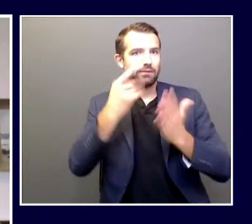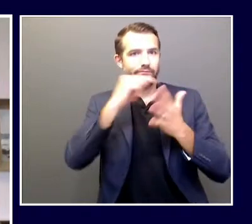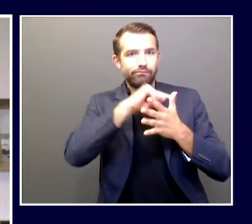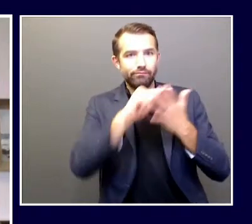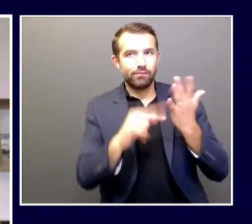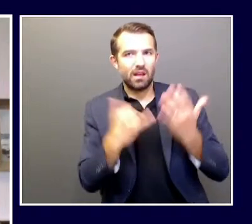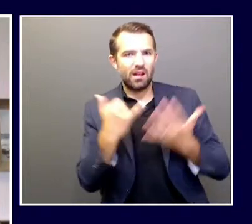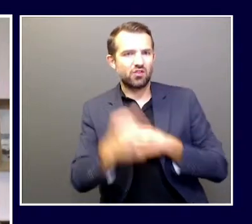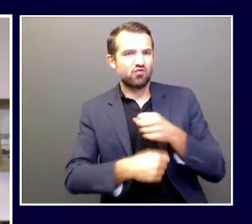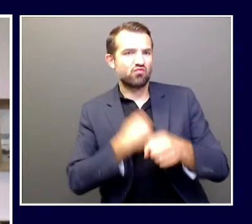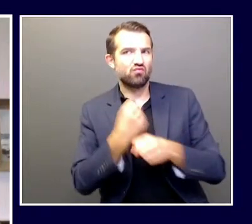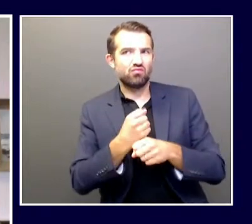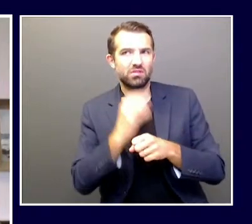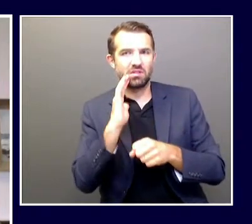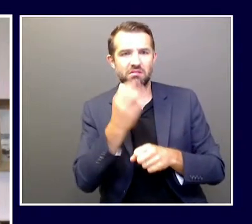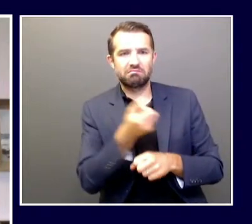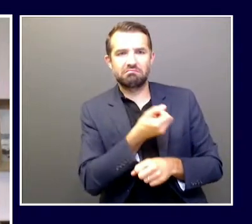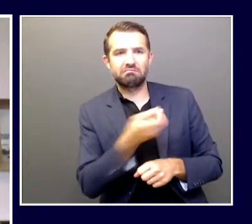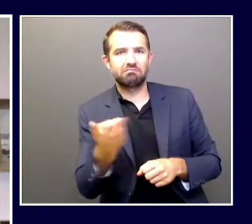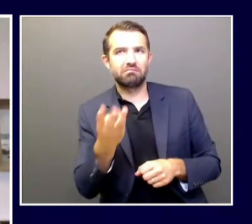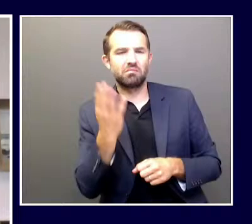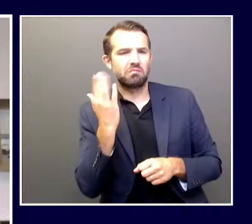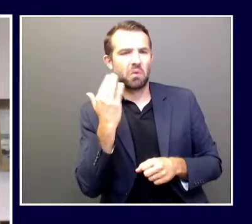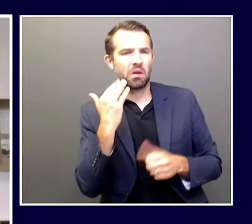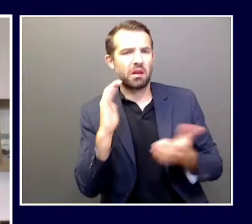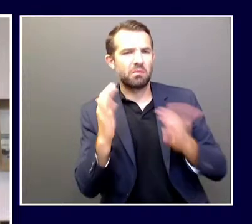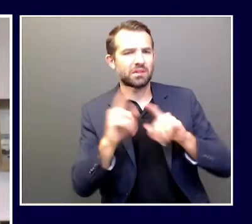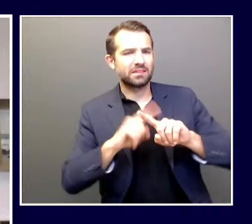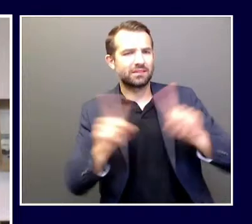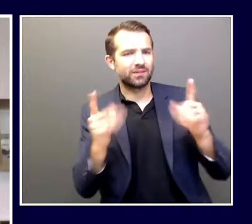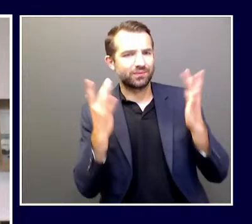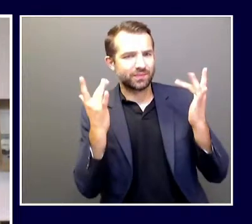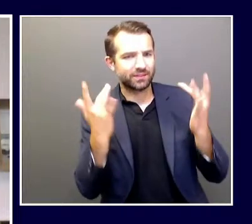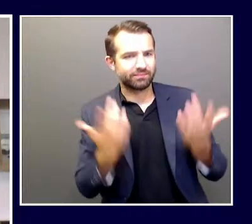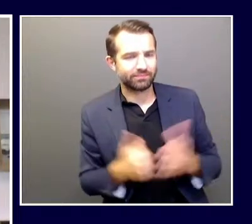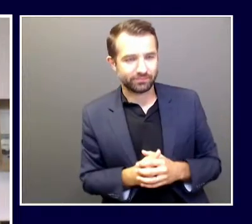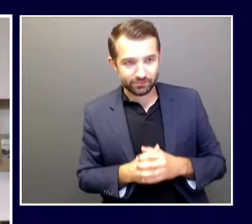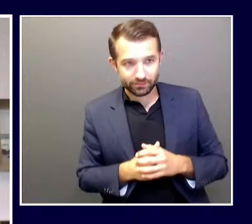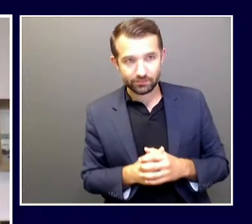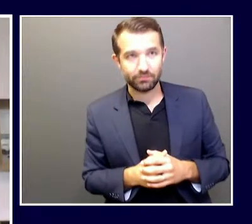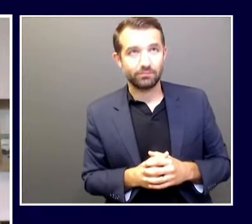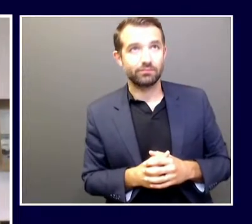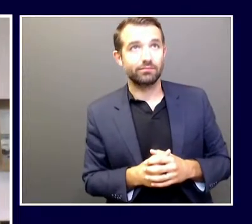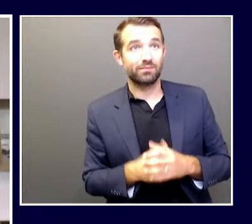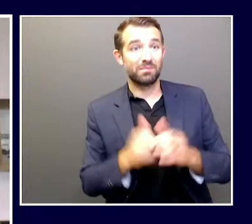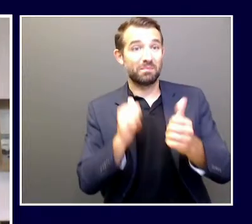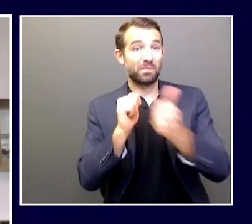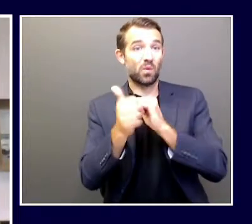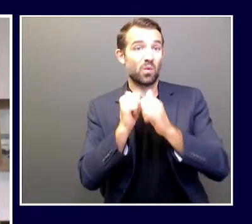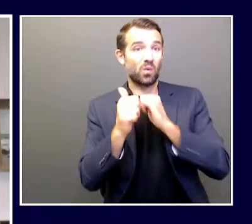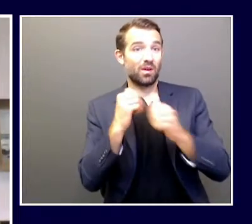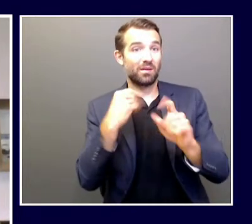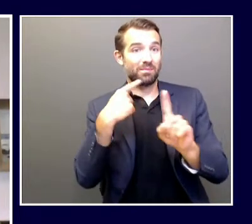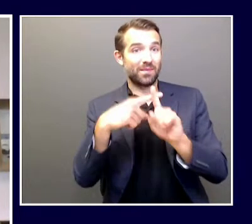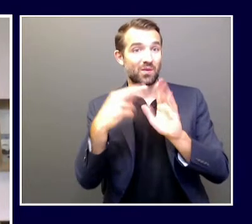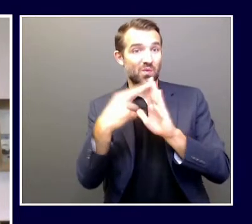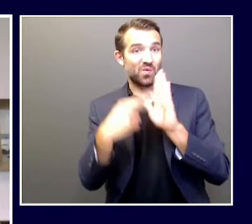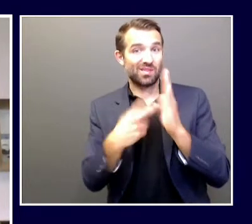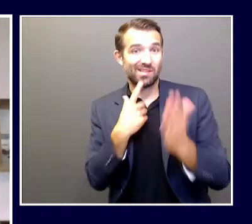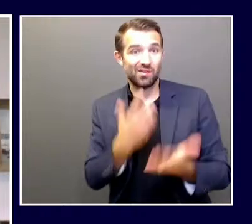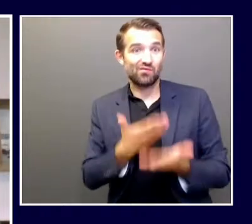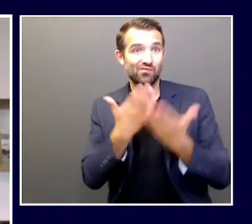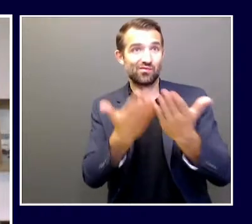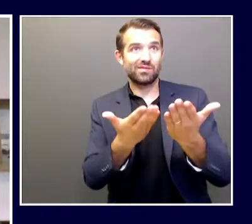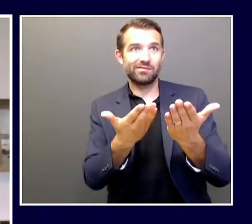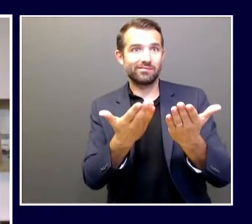recommendations around them, really more the purview of the Maine Principals Association. They really work with schools to figure out what